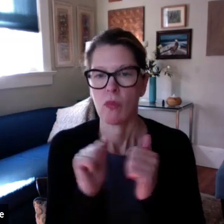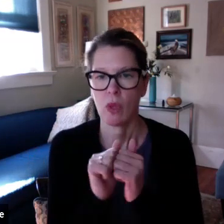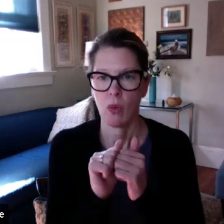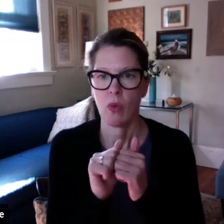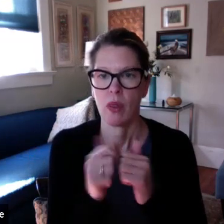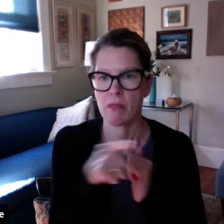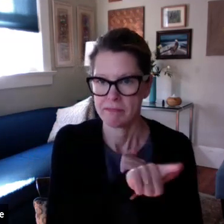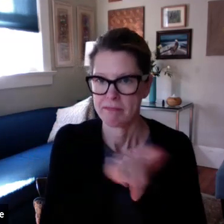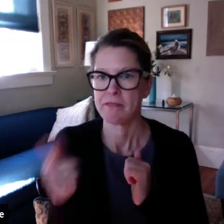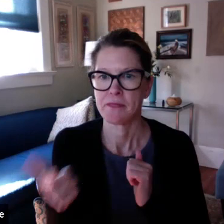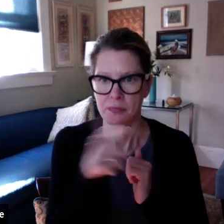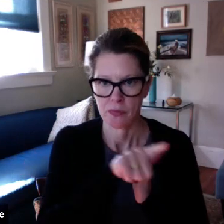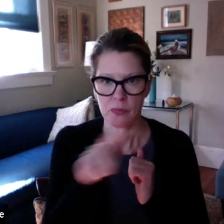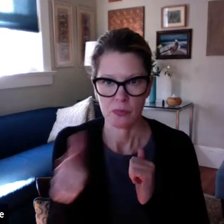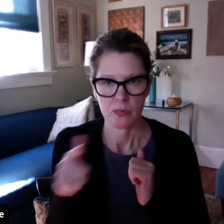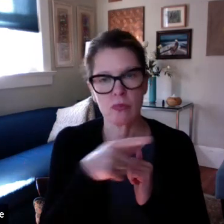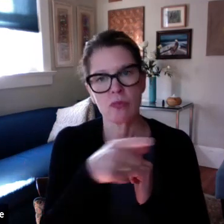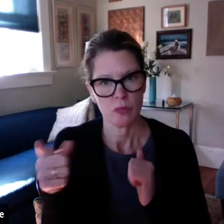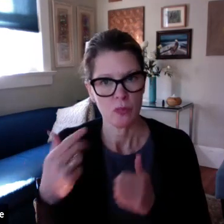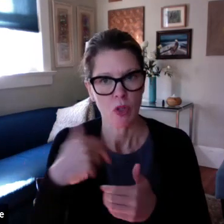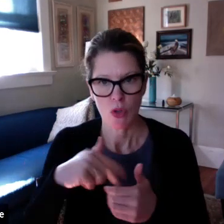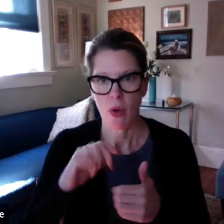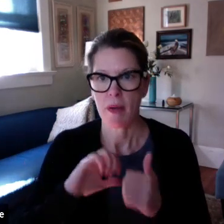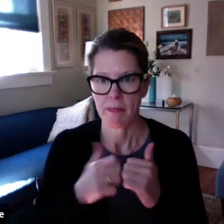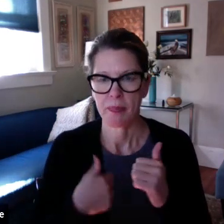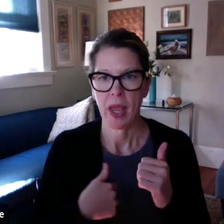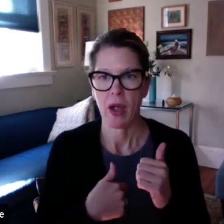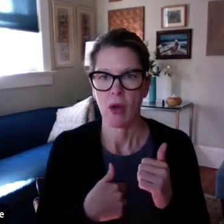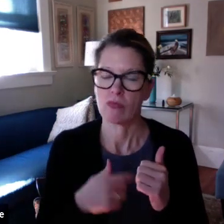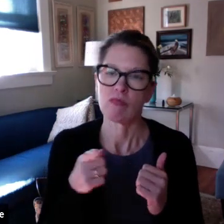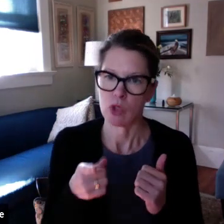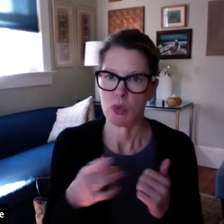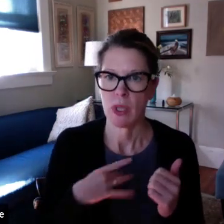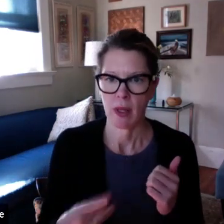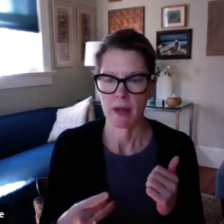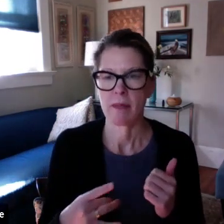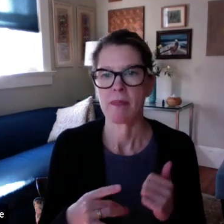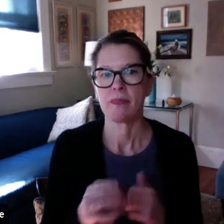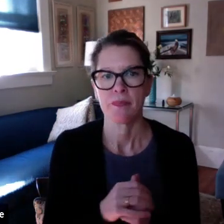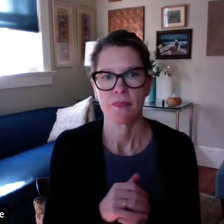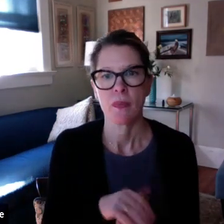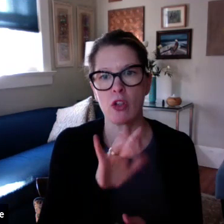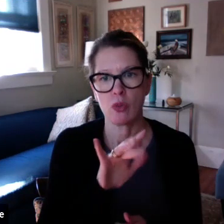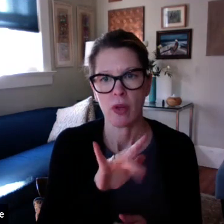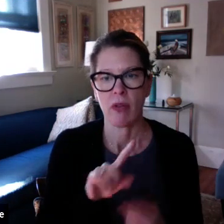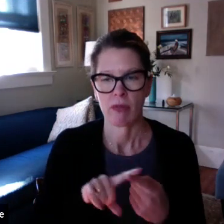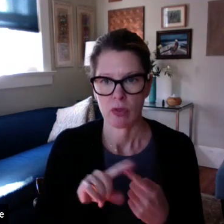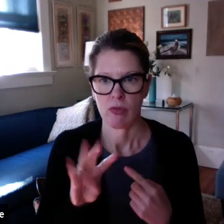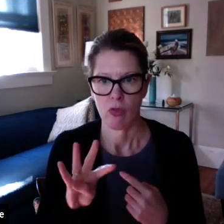us in whatever way is appropriate. Psalm 119, verses 25 through 48.